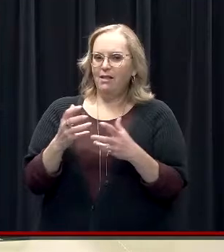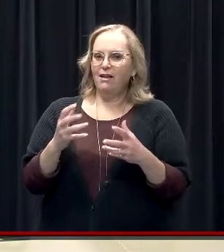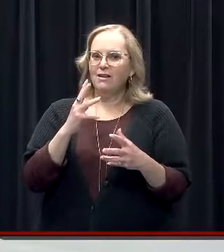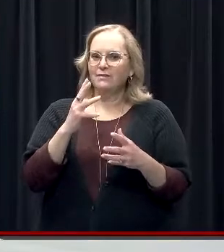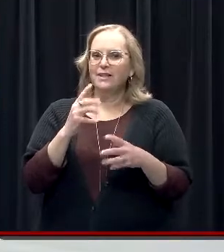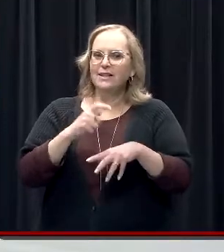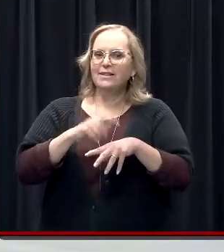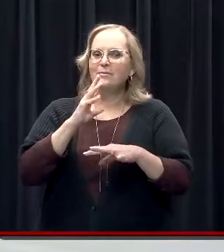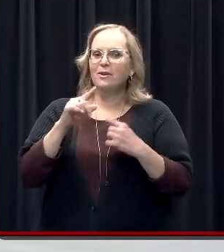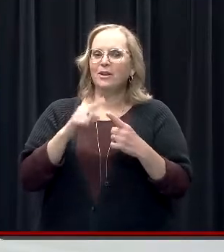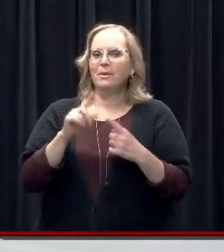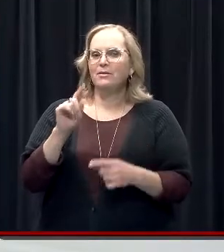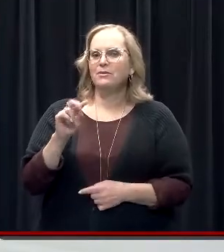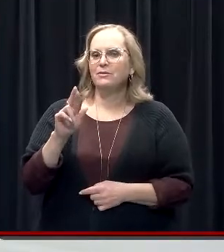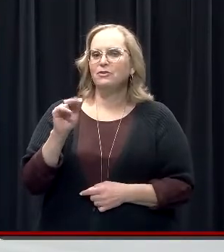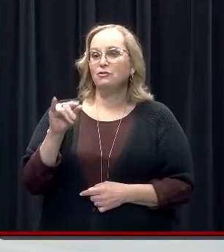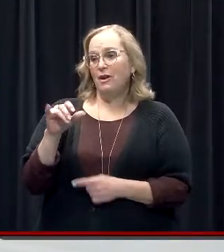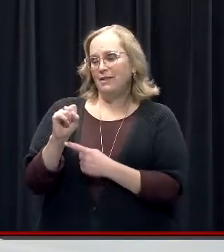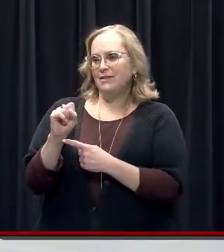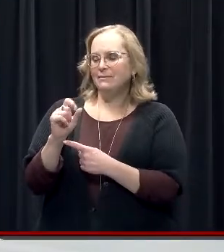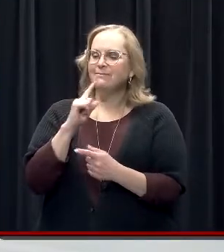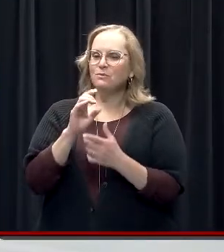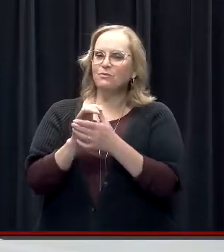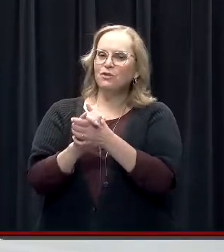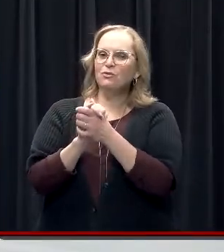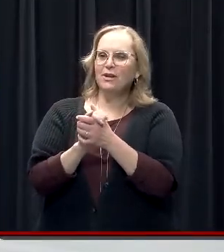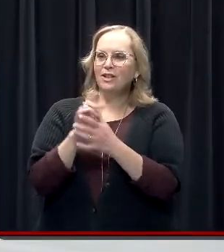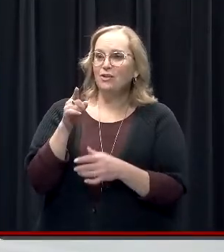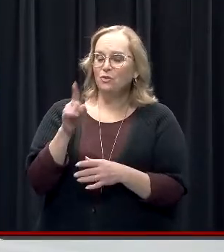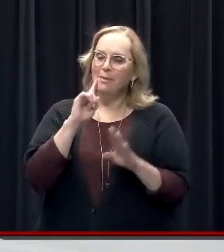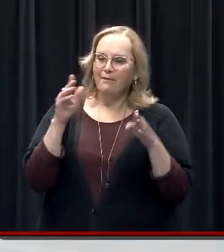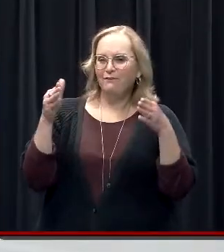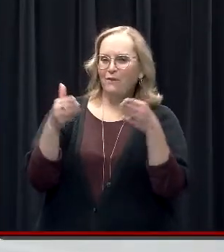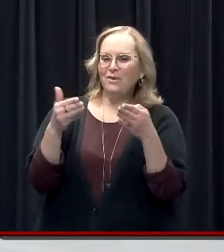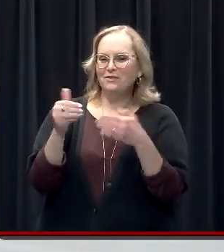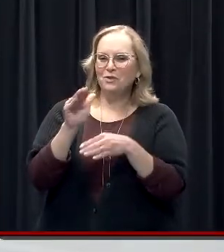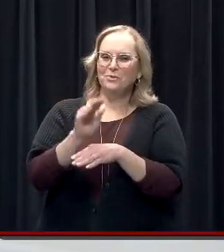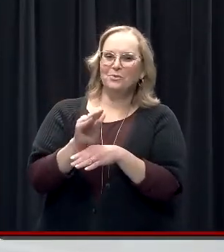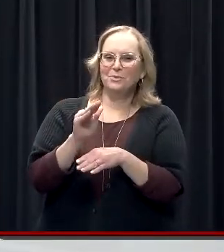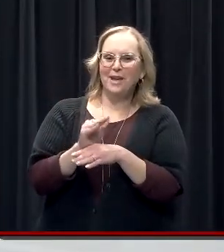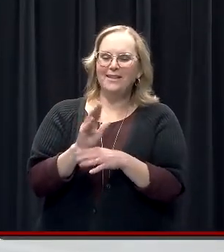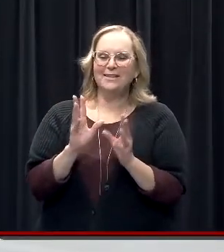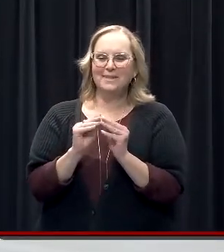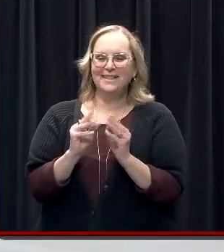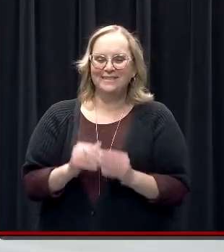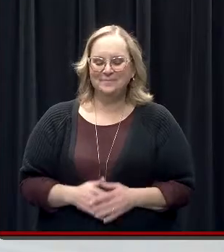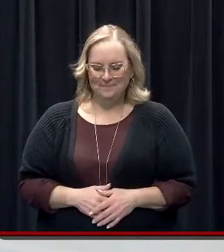So Travis, I'd like to congratulate you on being the focus of tonight's meeting.